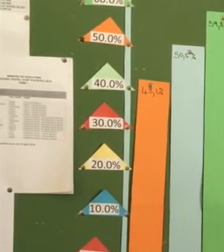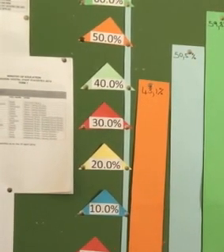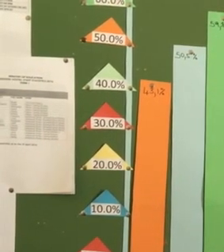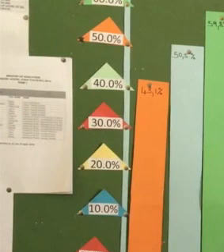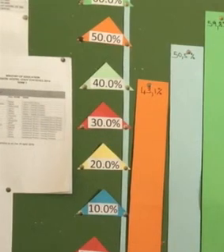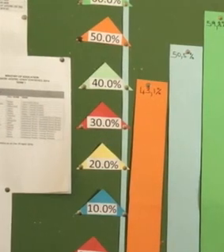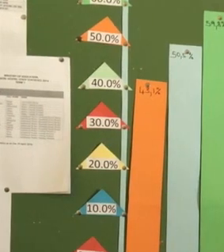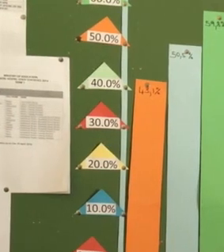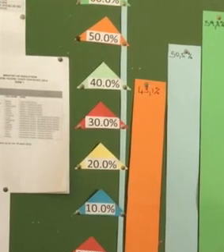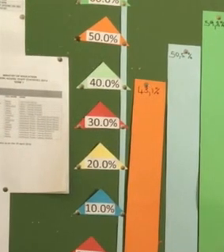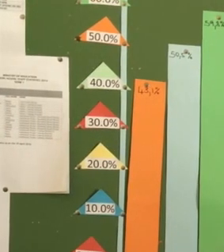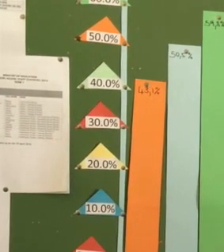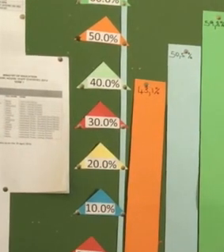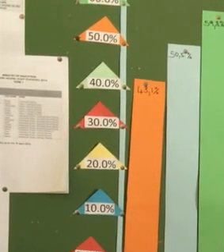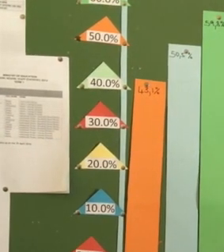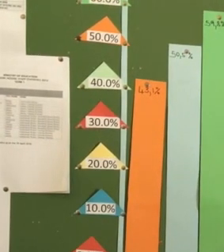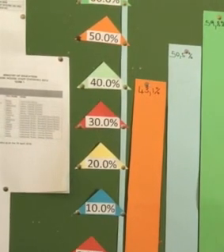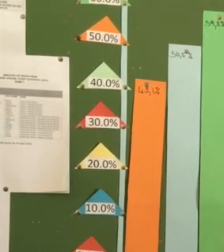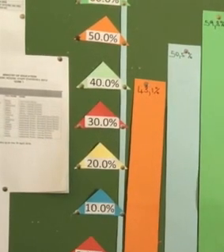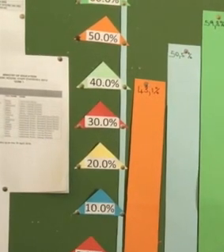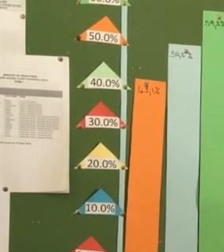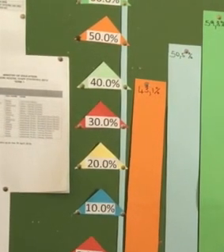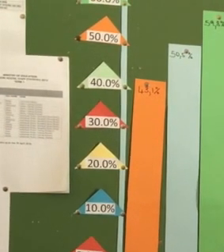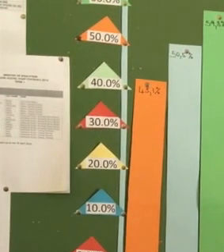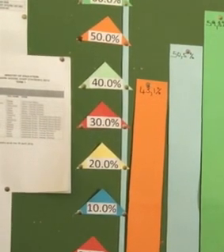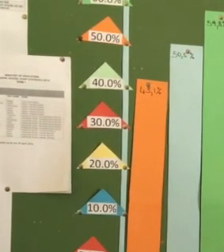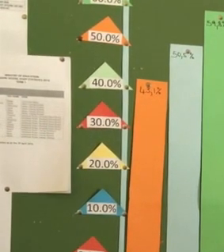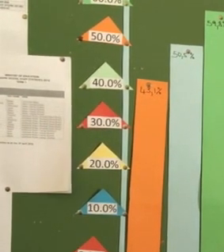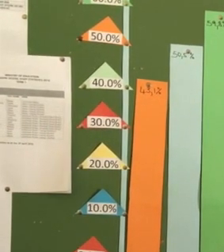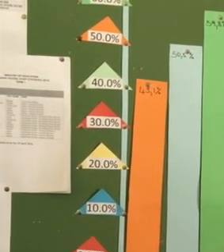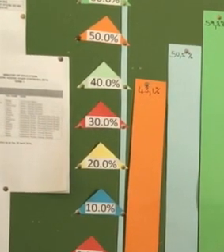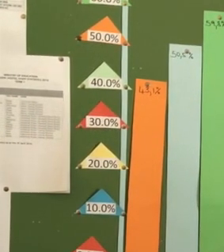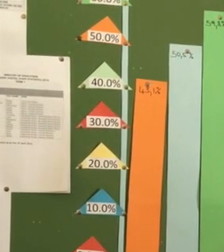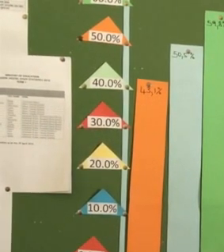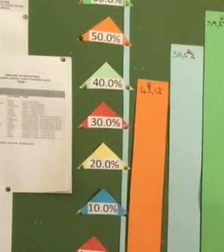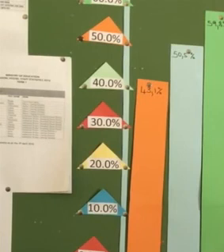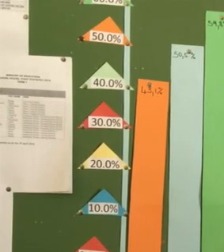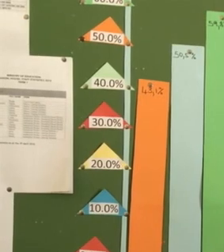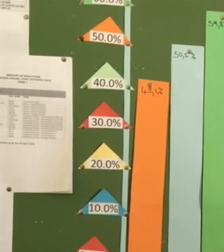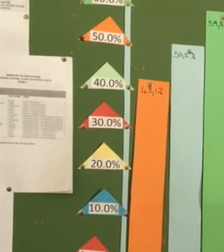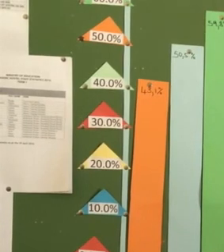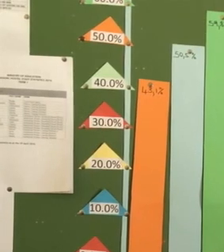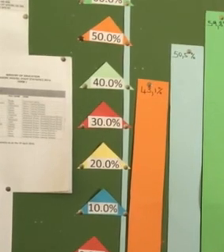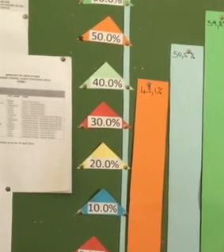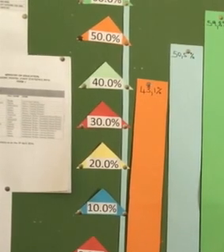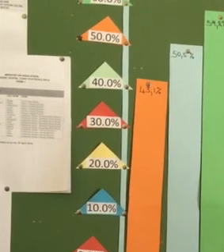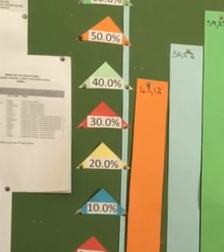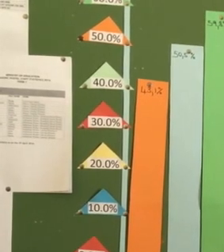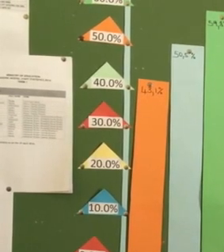of the materials were dispatched to schools, because once we